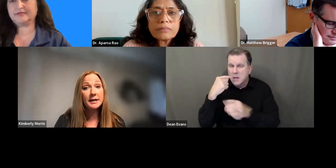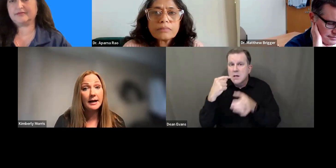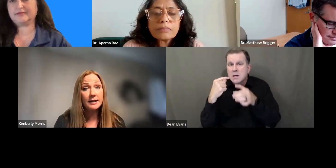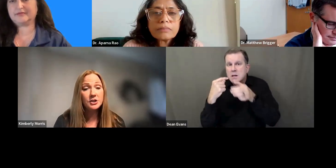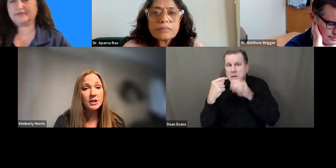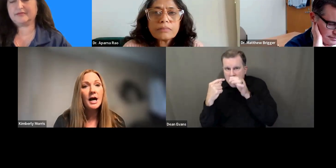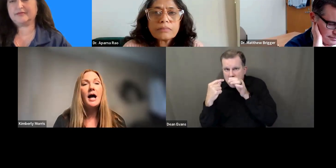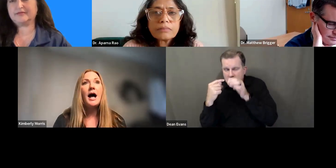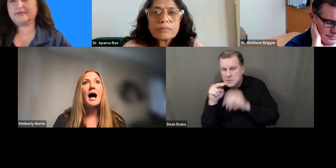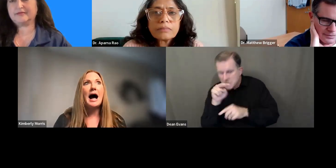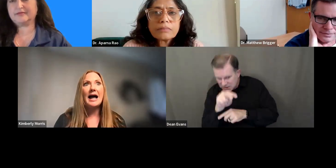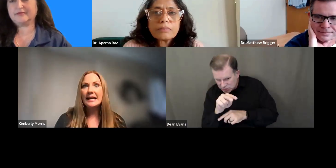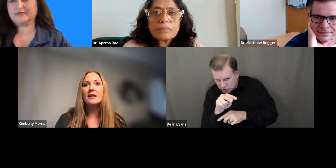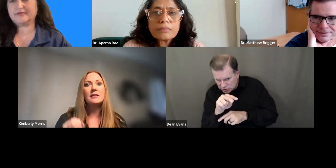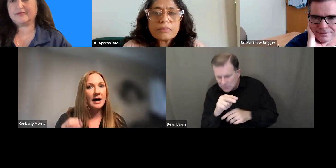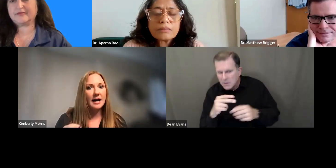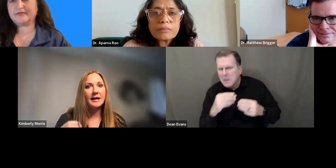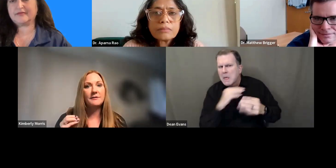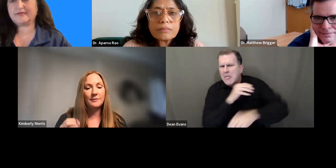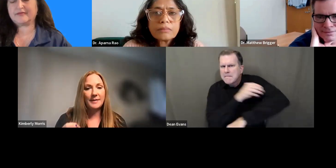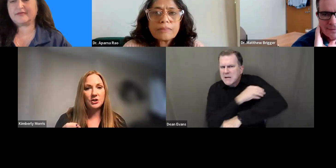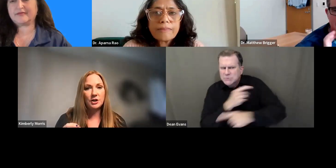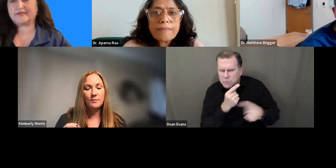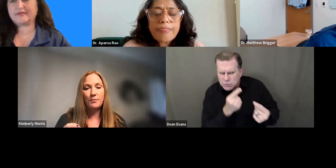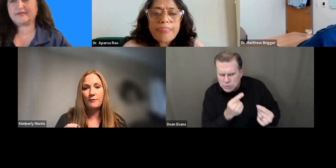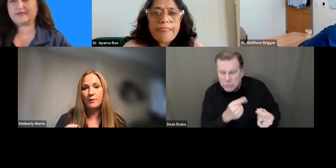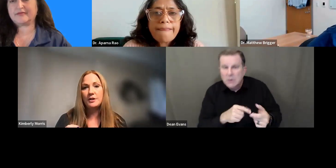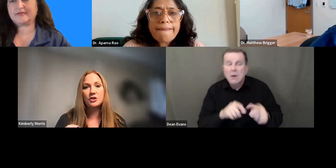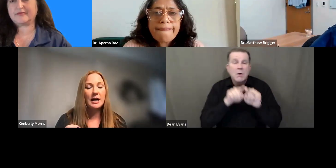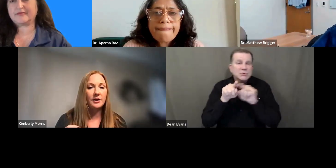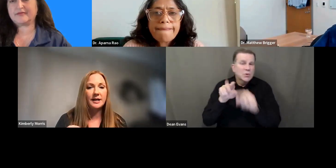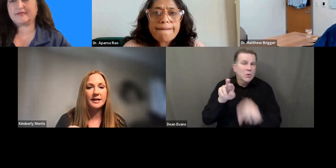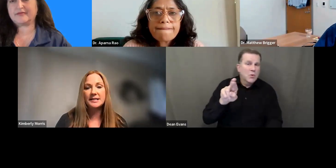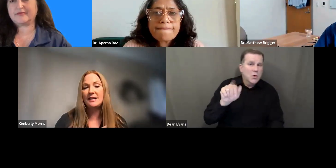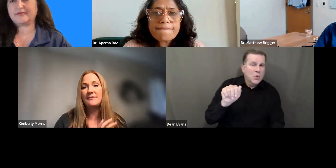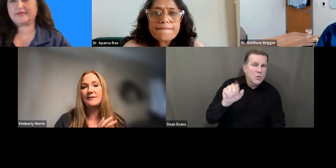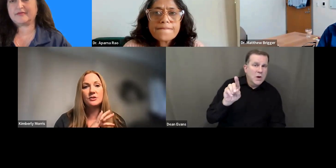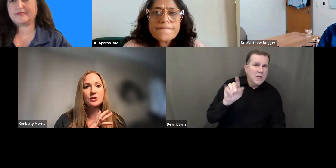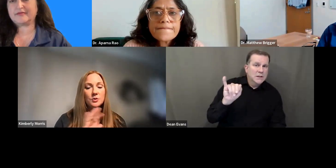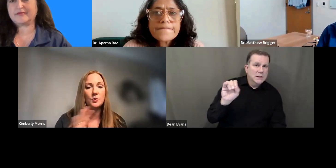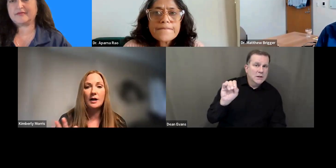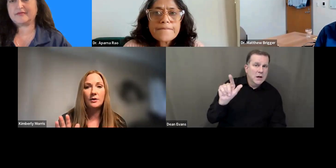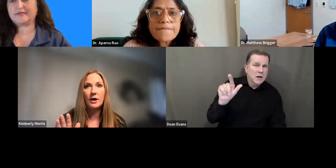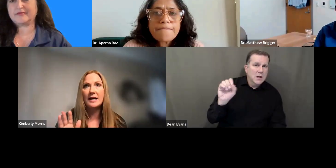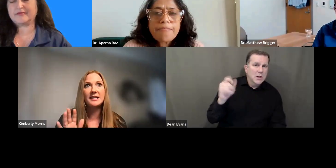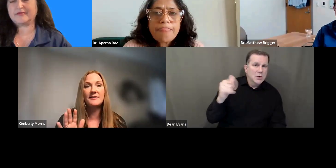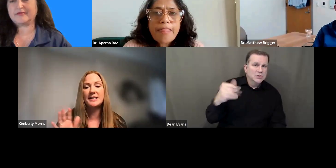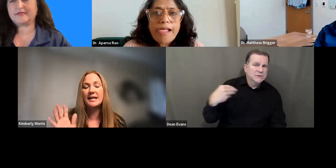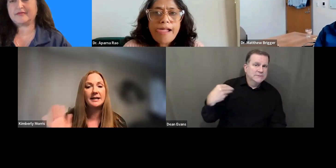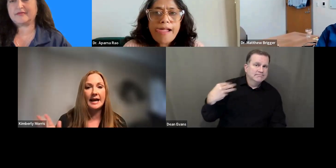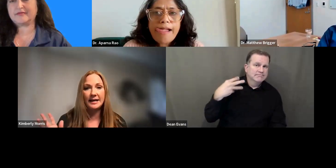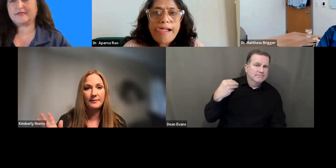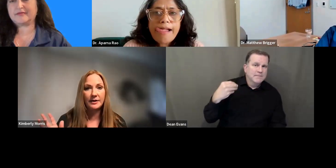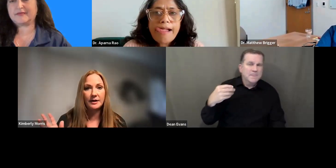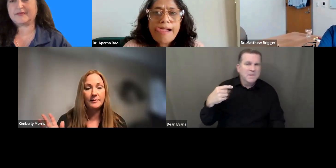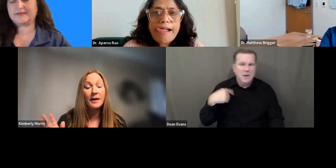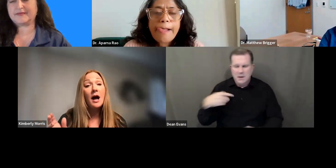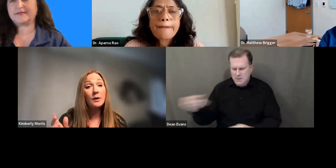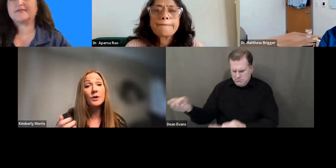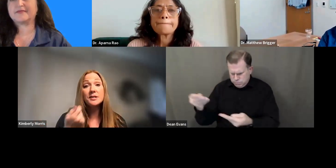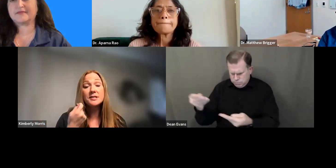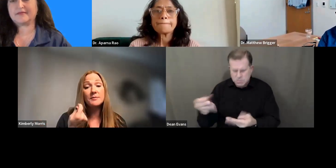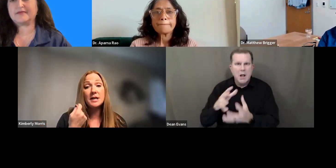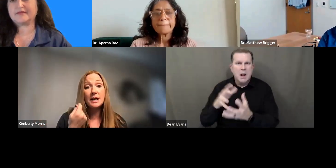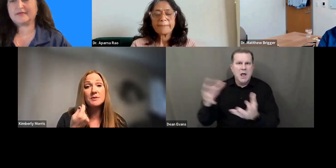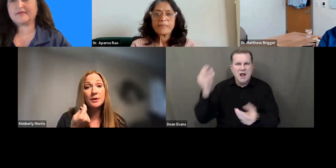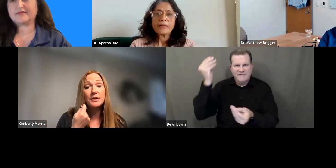study in radiology, I get a lot of information before the child has even taken any barium.